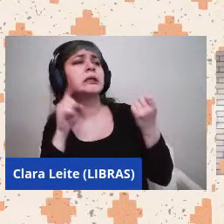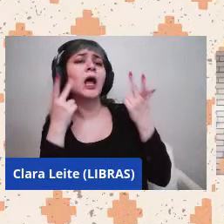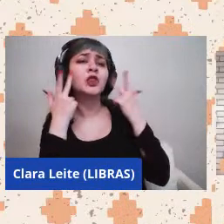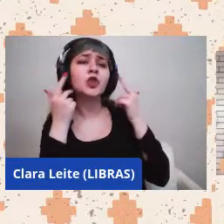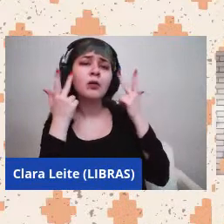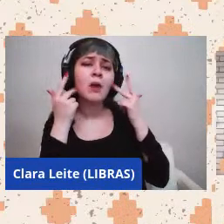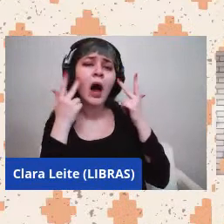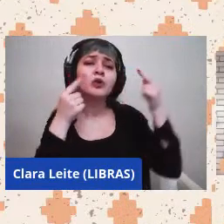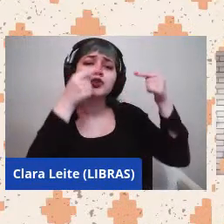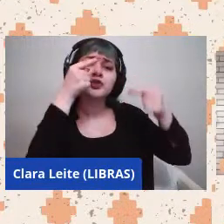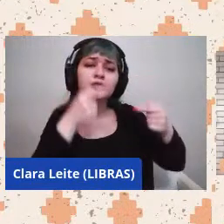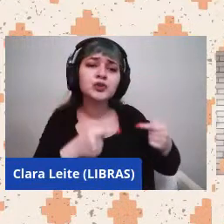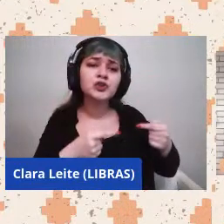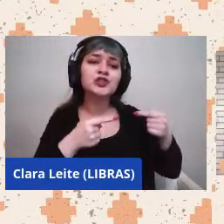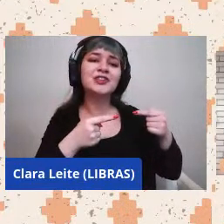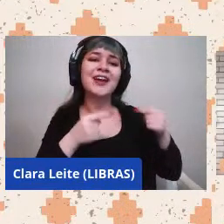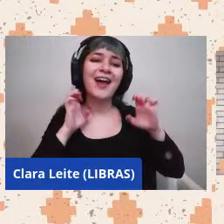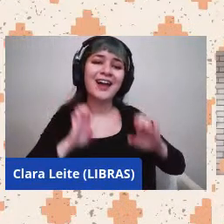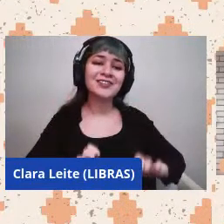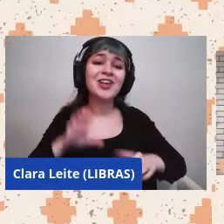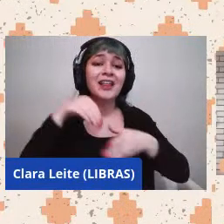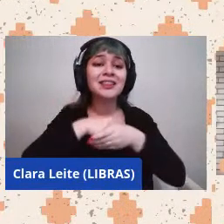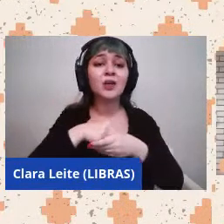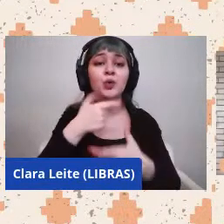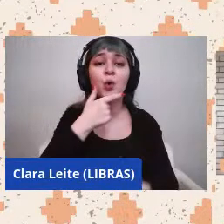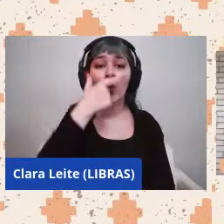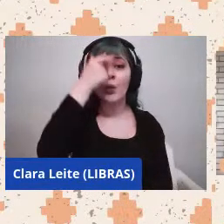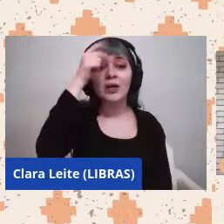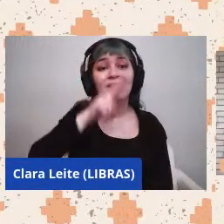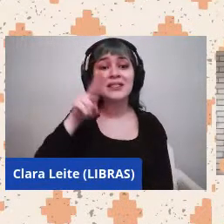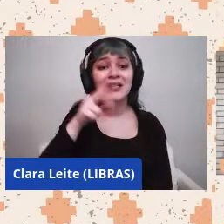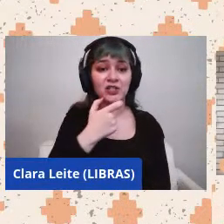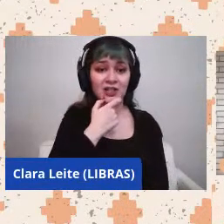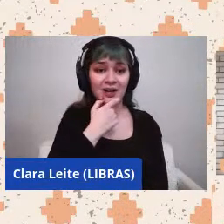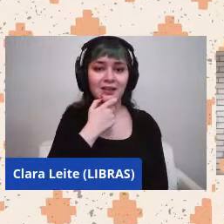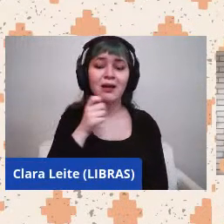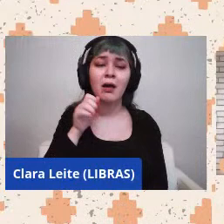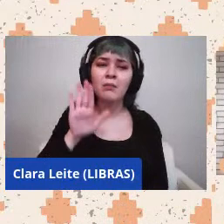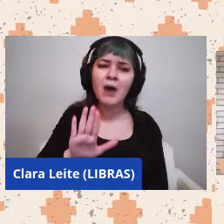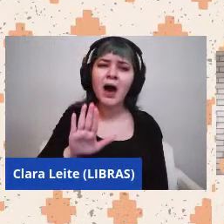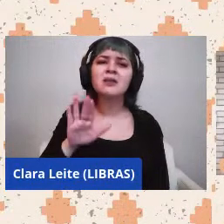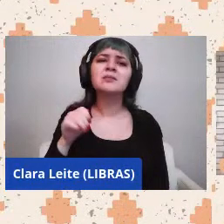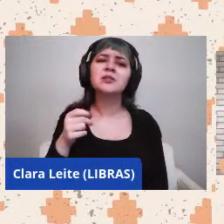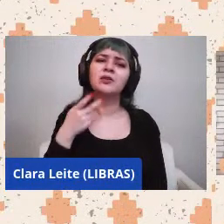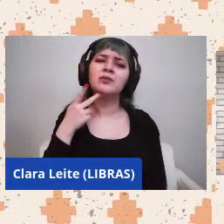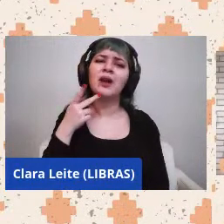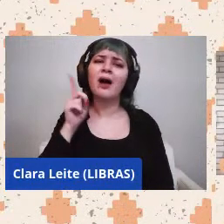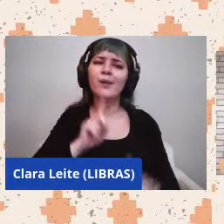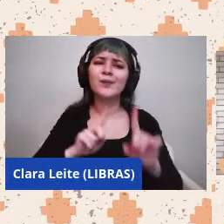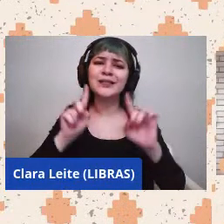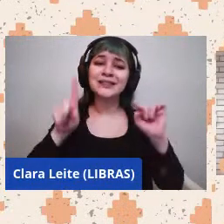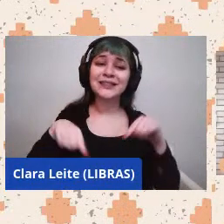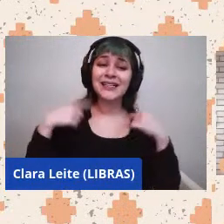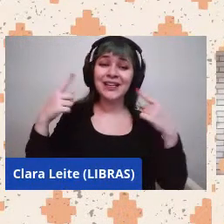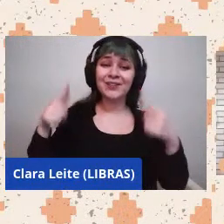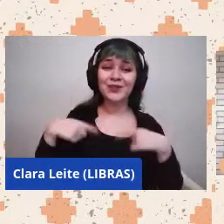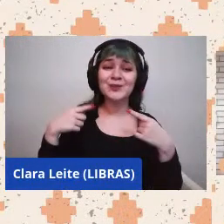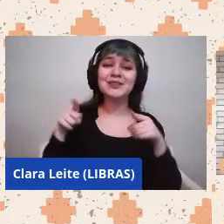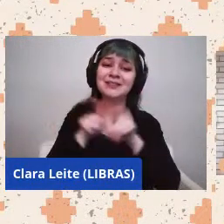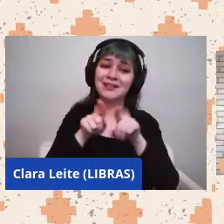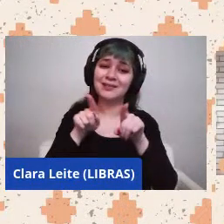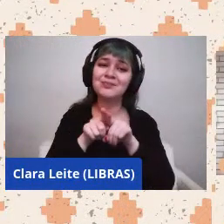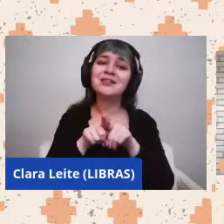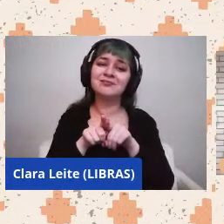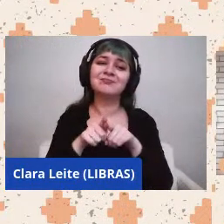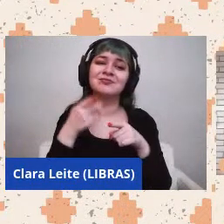within English universities. However, I do want to highlight some challenges as well, and that's what I'll go on to